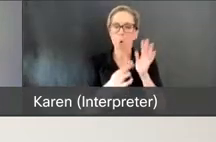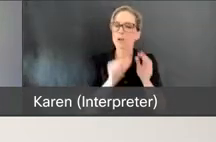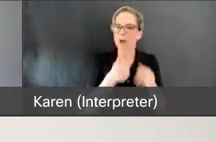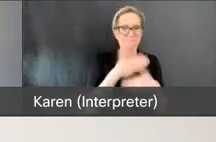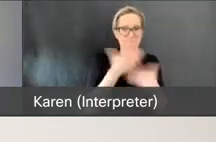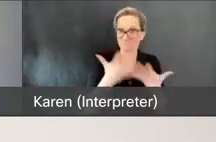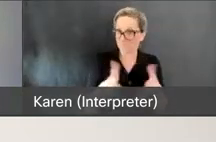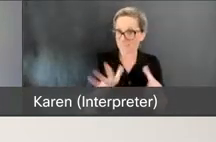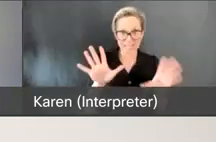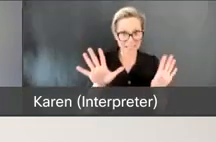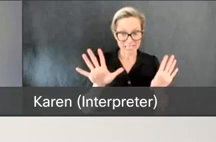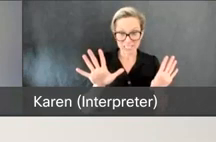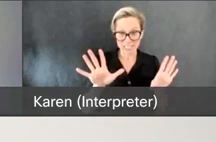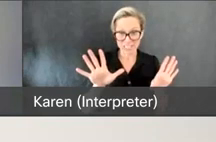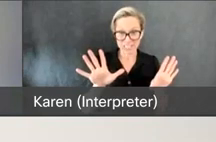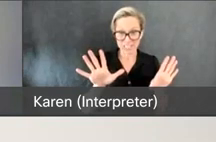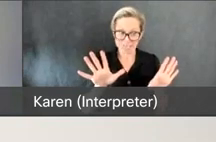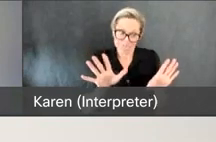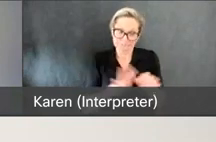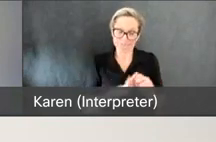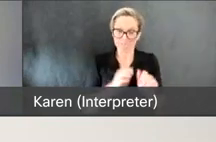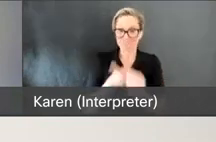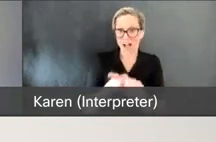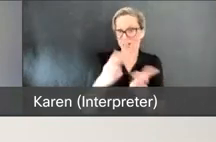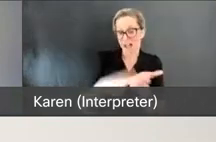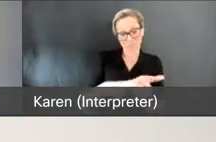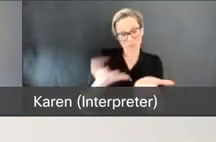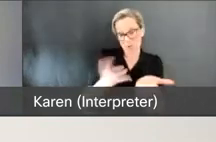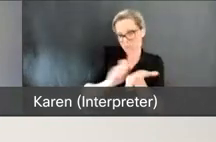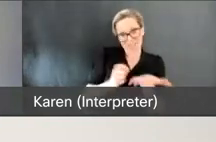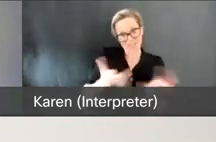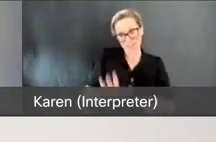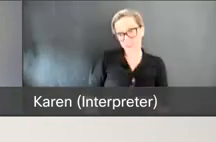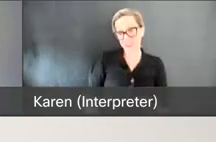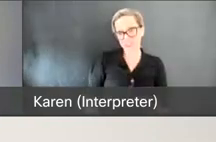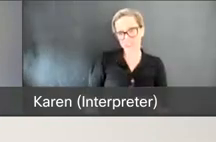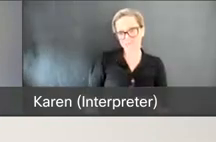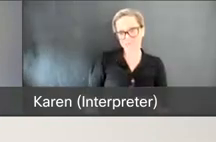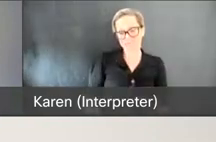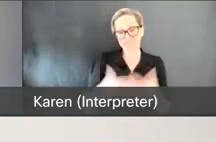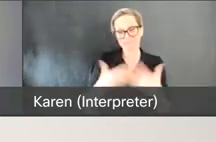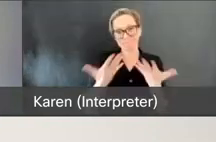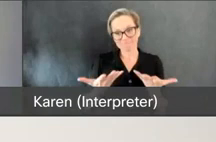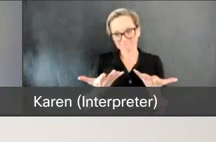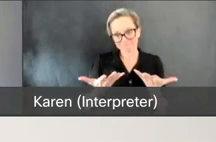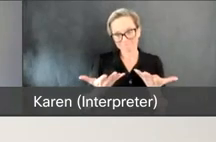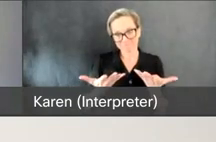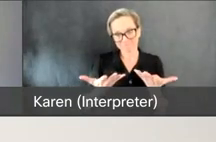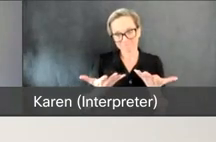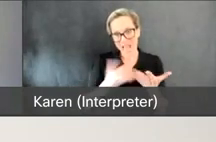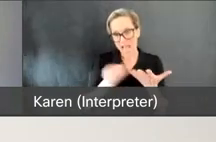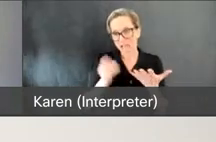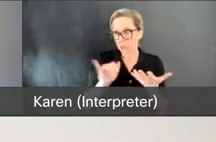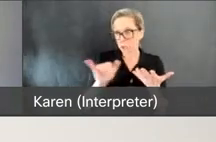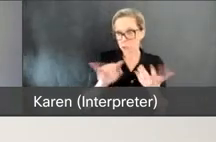it, they've complied with the contract as written, and as have you, except obviously they